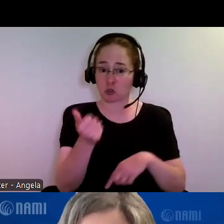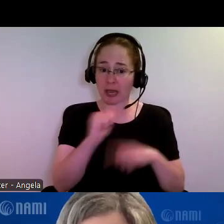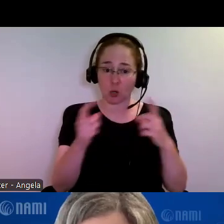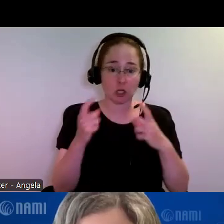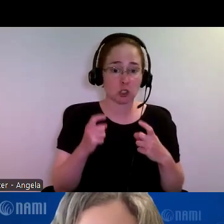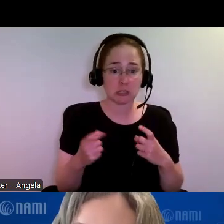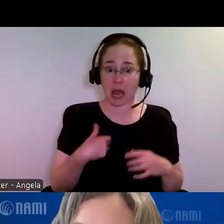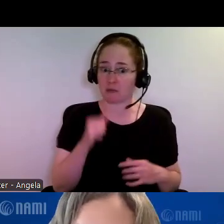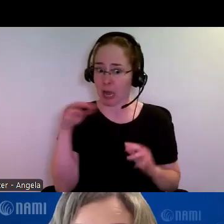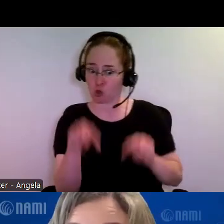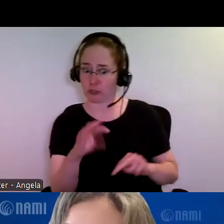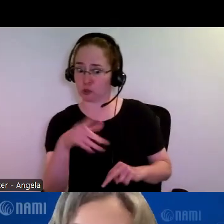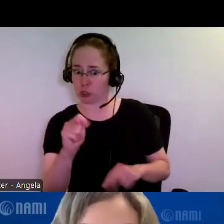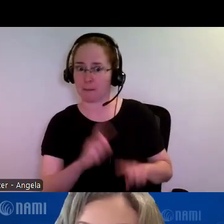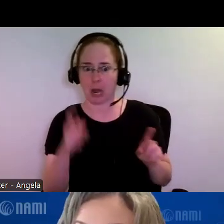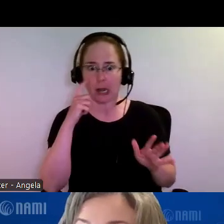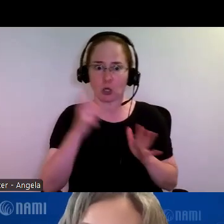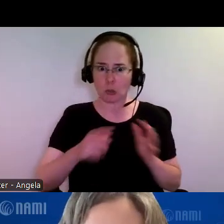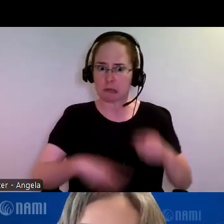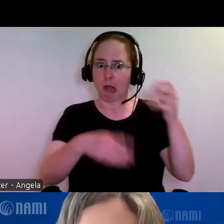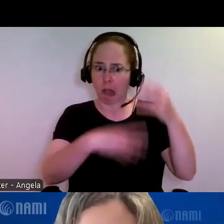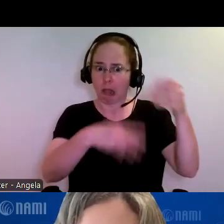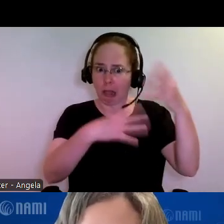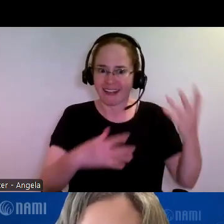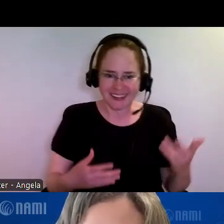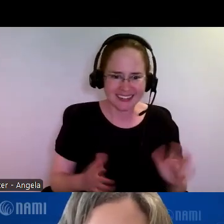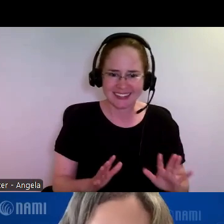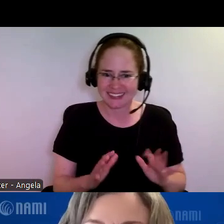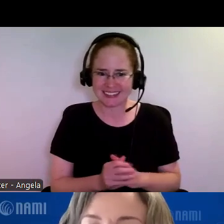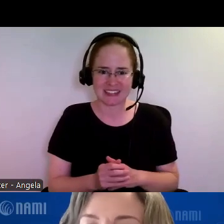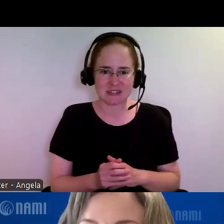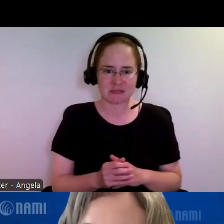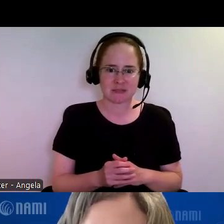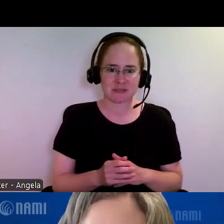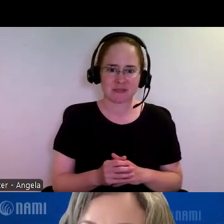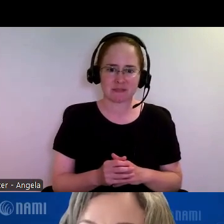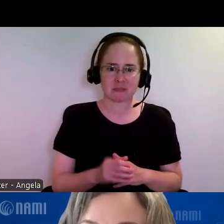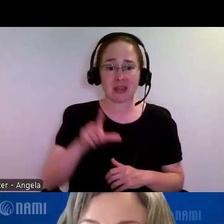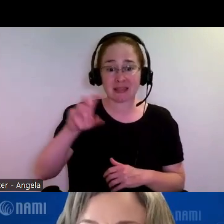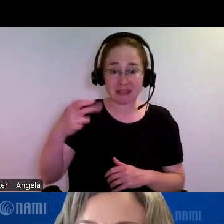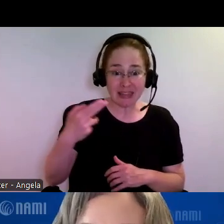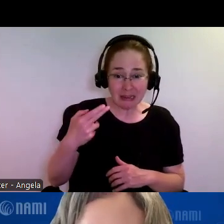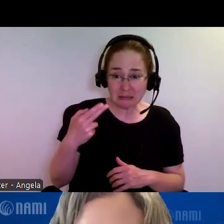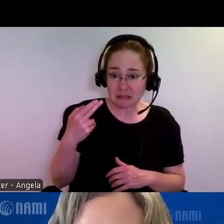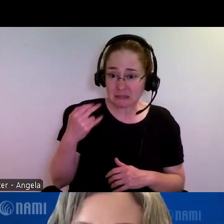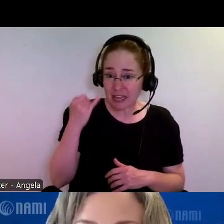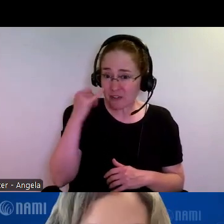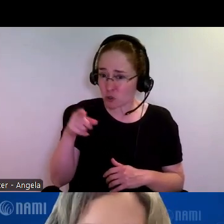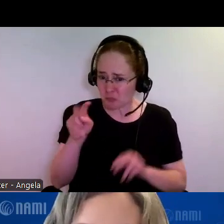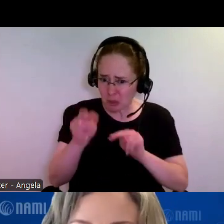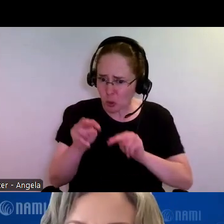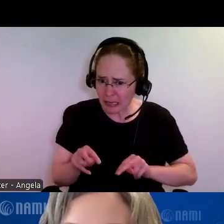I have not looked in the chat, but I see that it looks like it's fast and furious. Things are coming in. Leah, I don't know if you have been looking